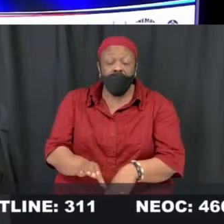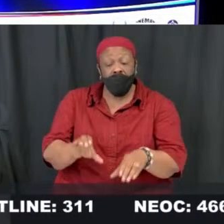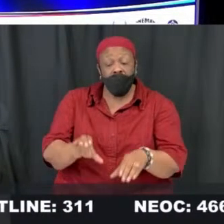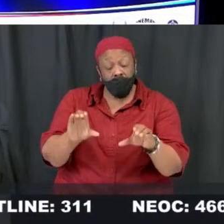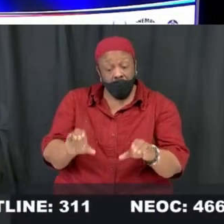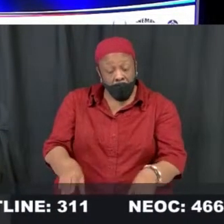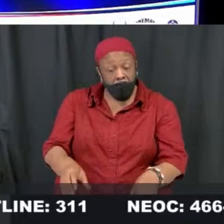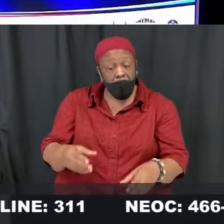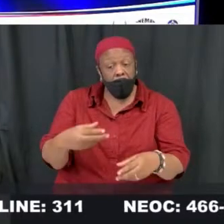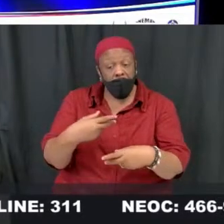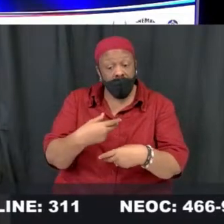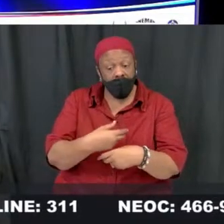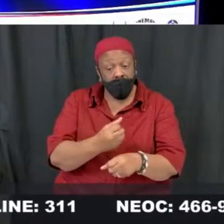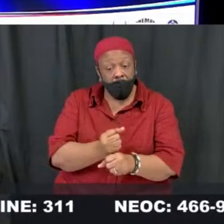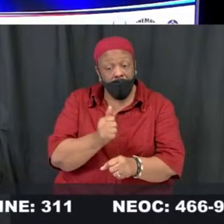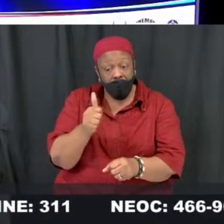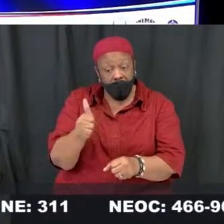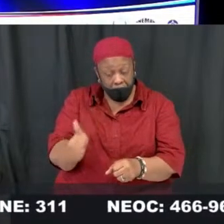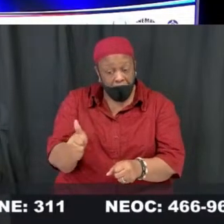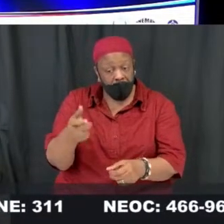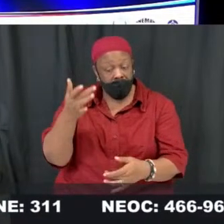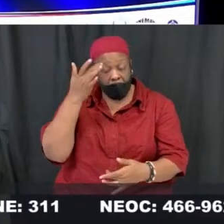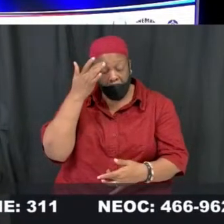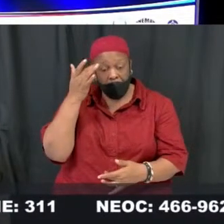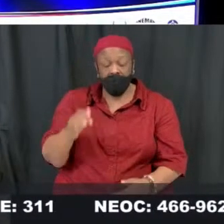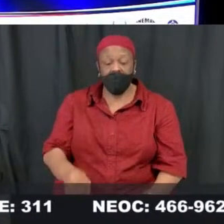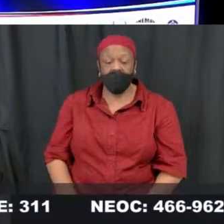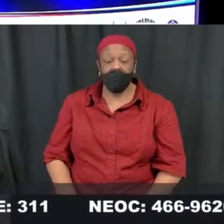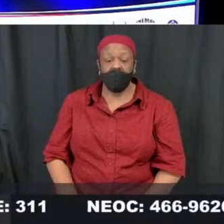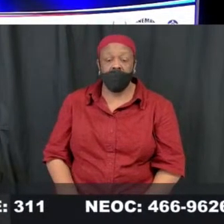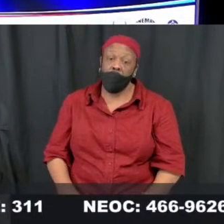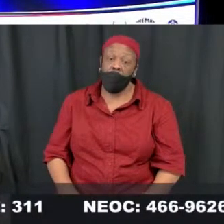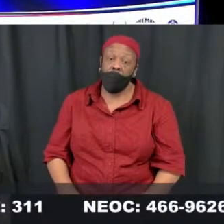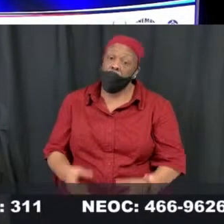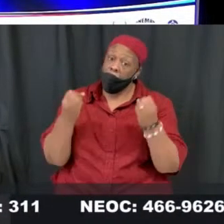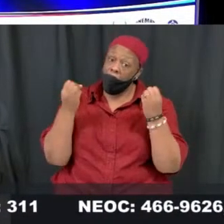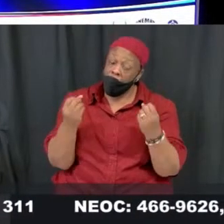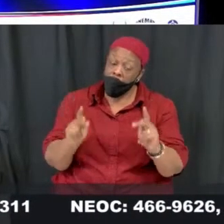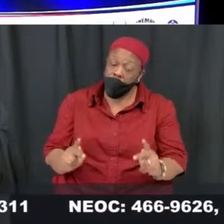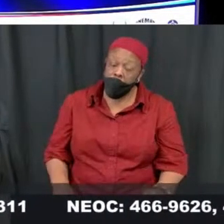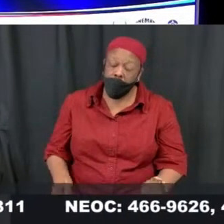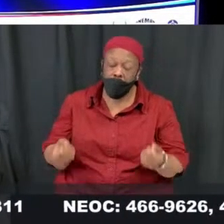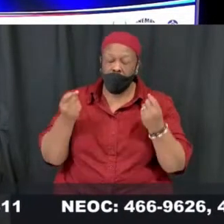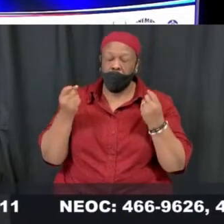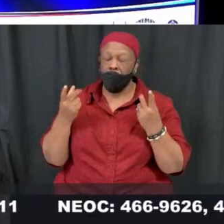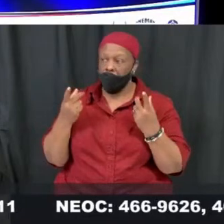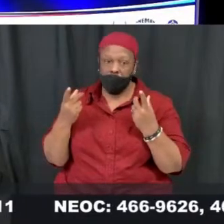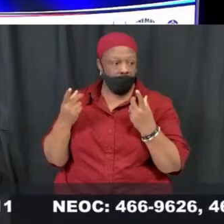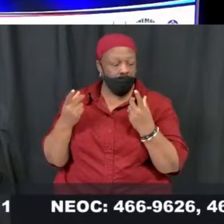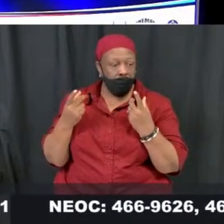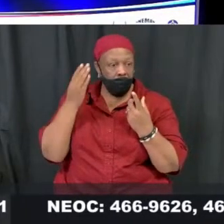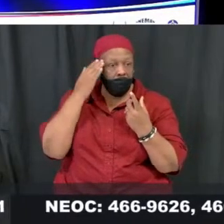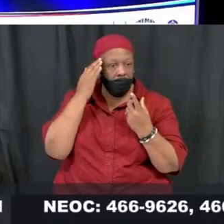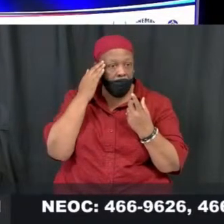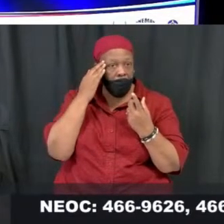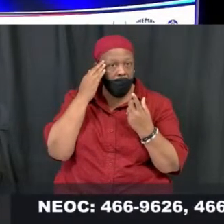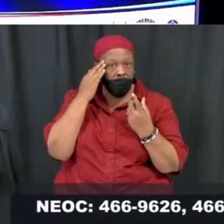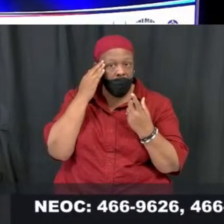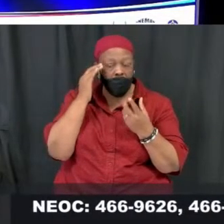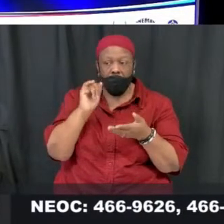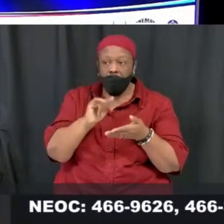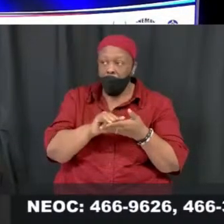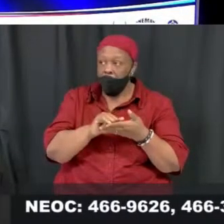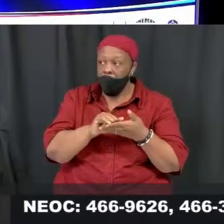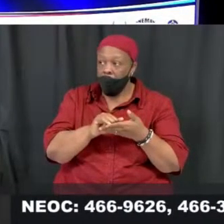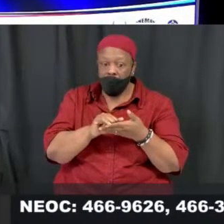Many persons from all walks of society are waking up to the stark reality. They received a call that their name